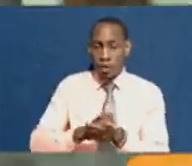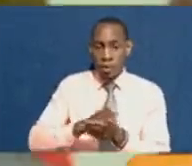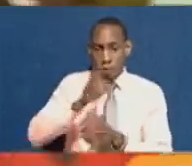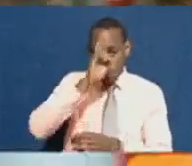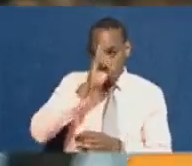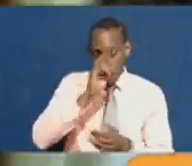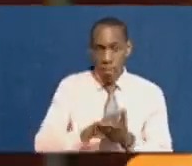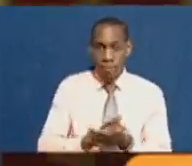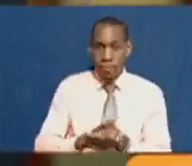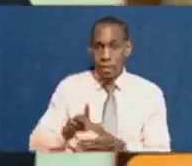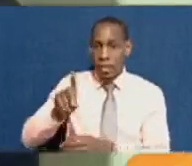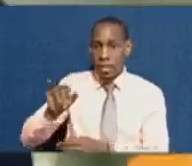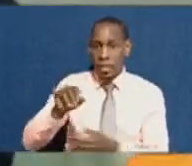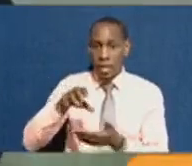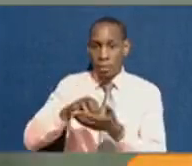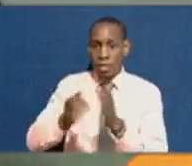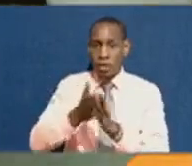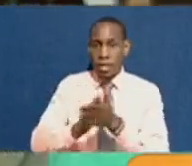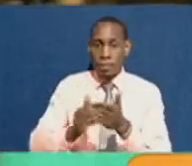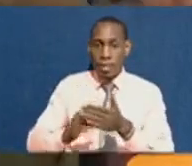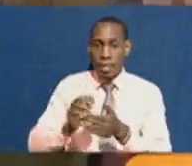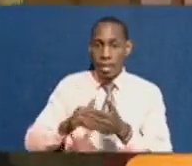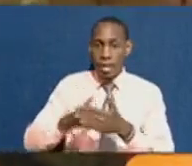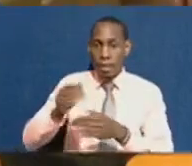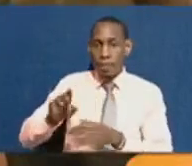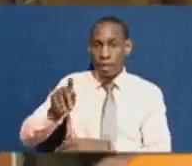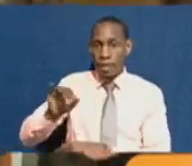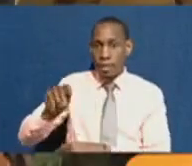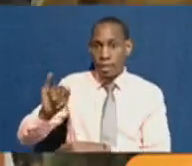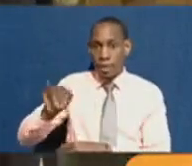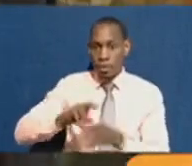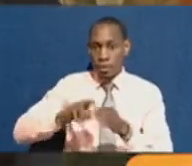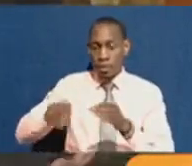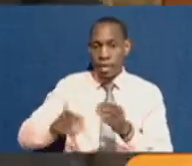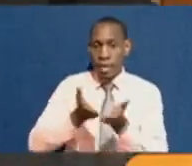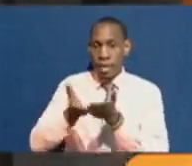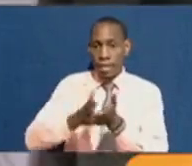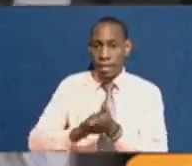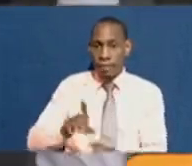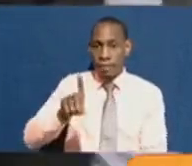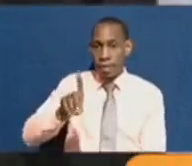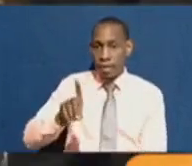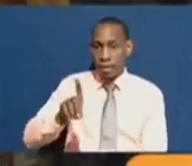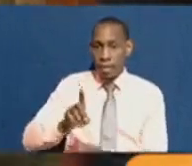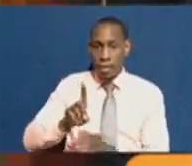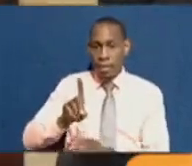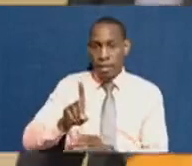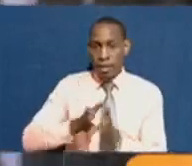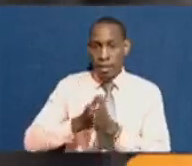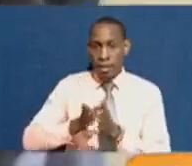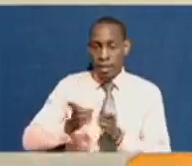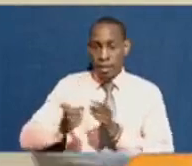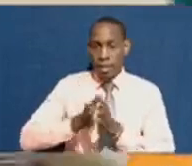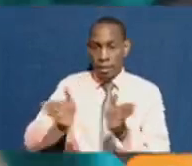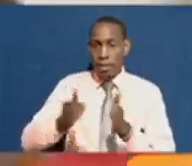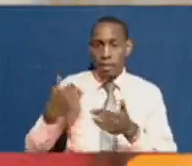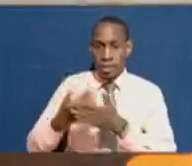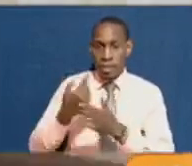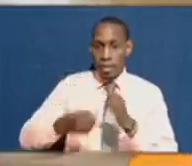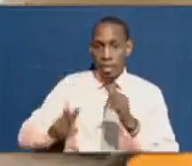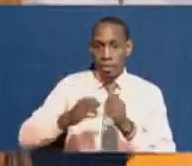position became vacant after the resignation of DCI boss George Kinoti, who served as a Director General since 2018, ending